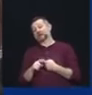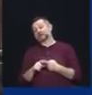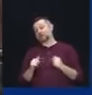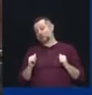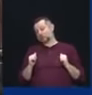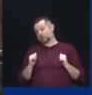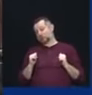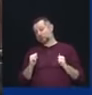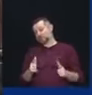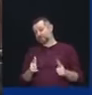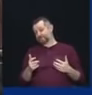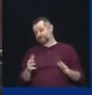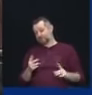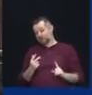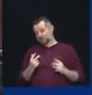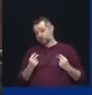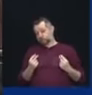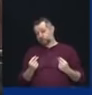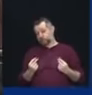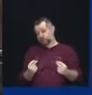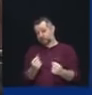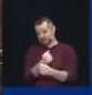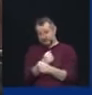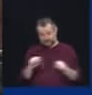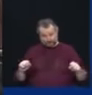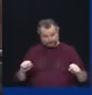is safe. That's what it comes down to.